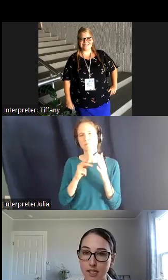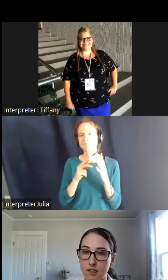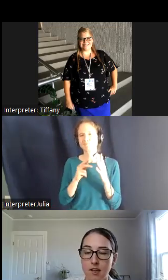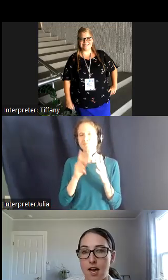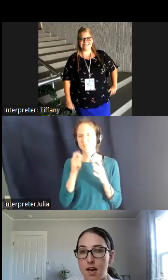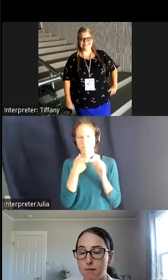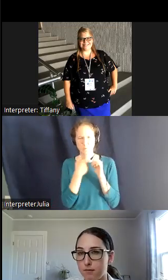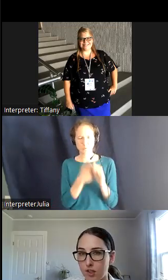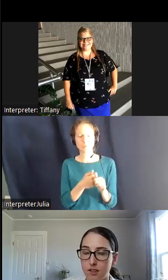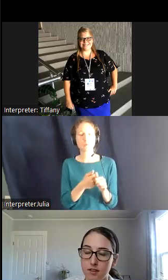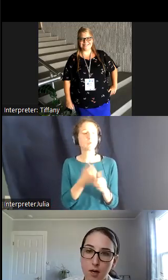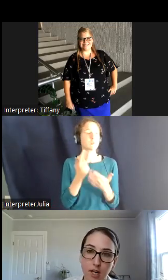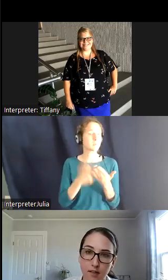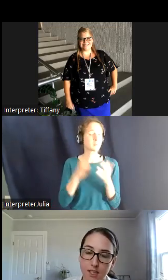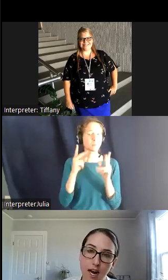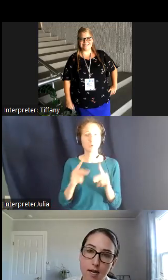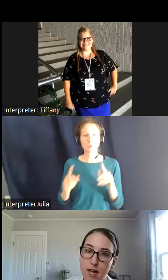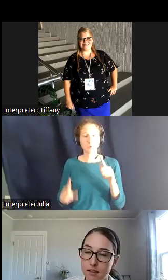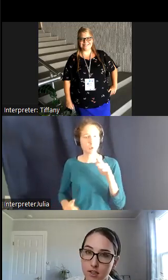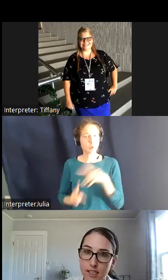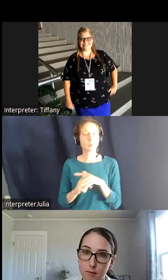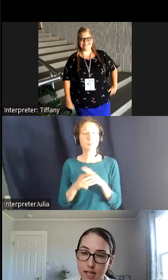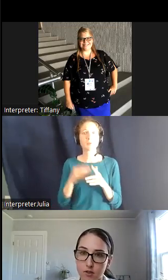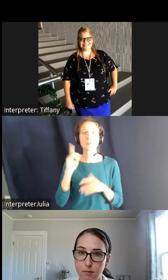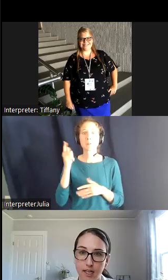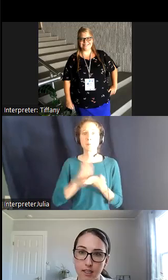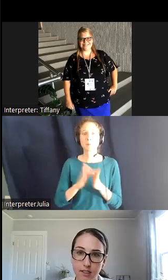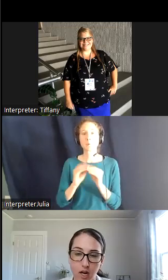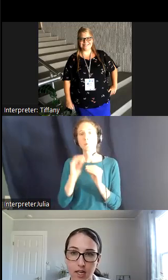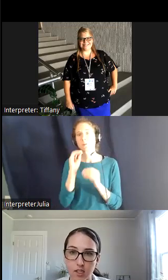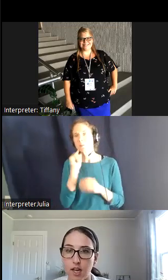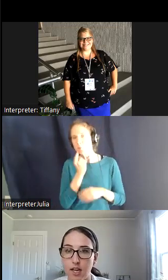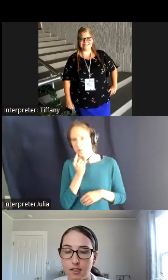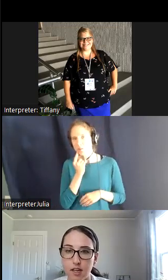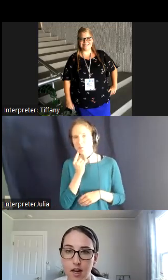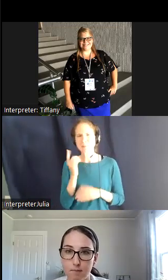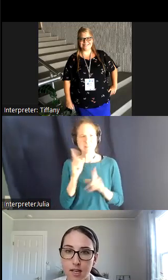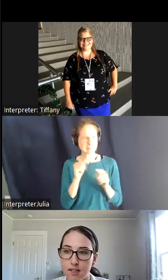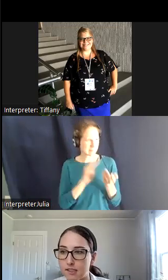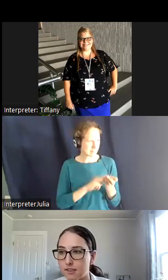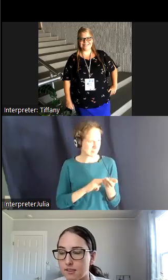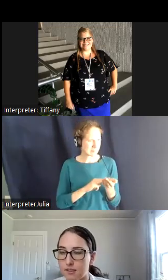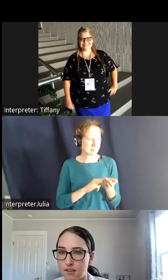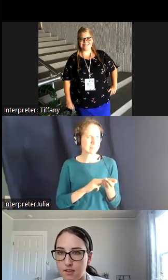being seen for a period of time, and then their needs may dramatically change. And